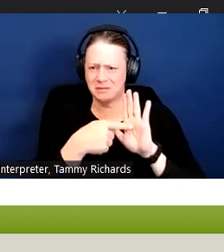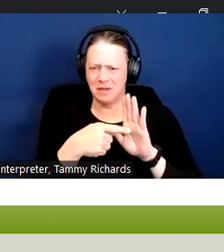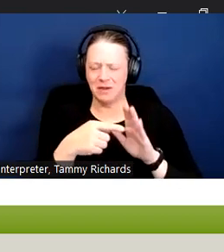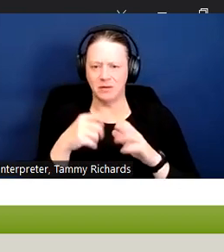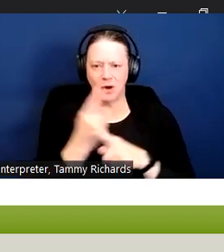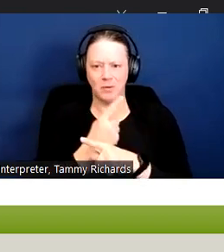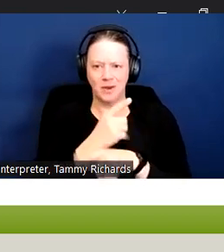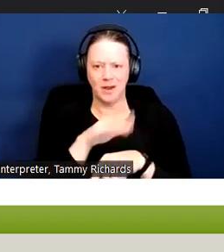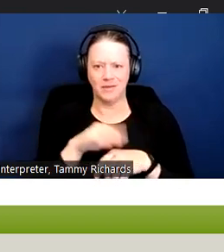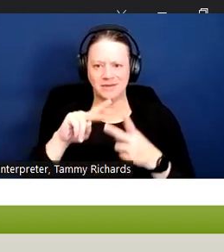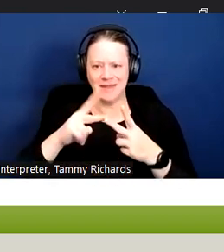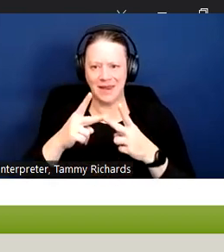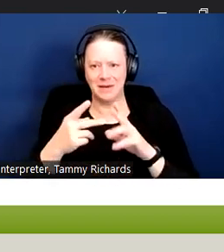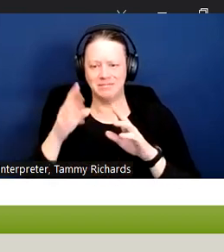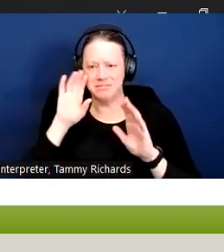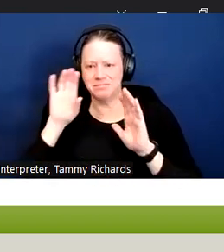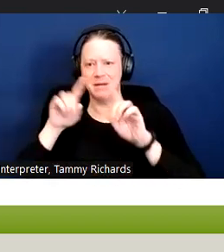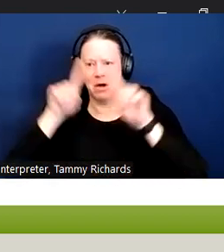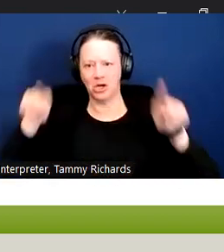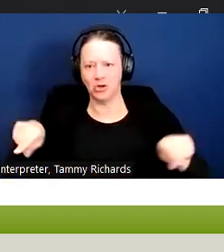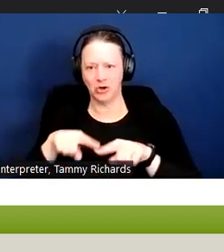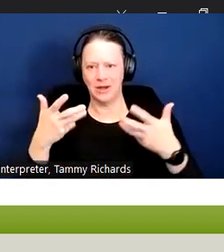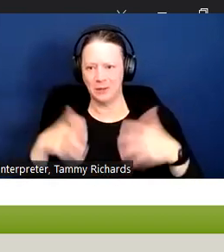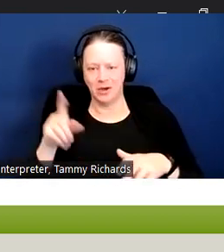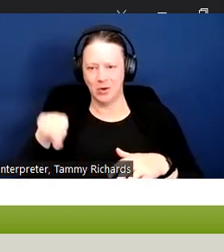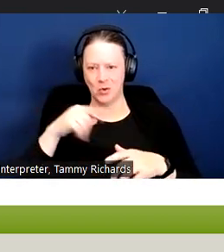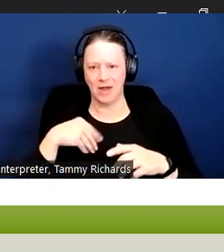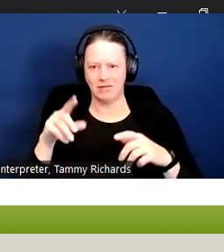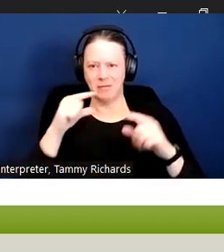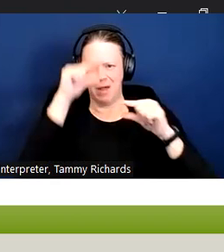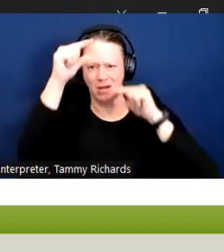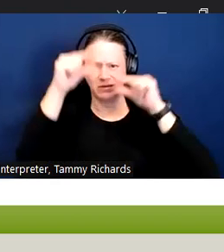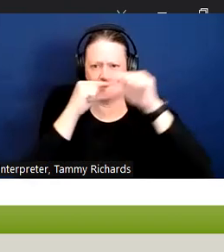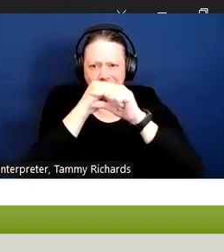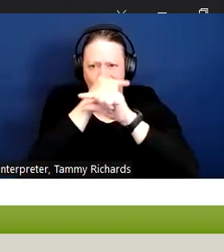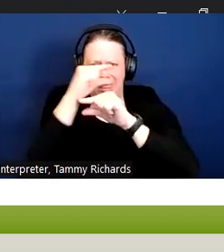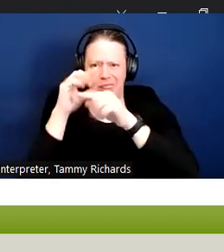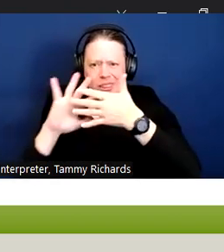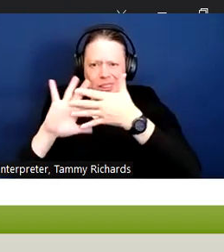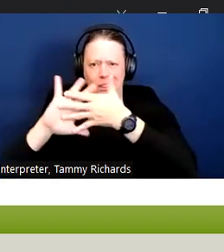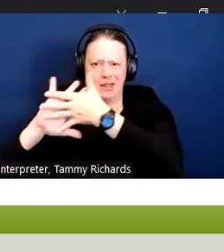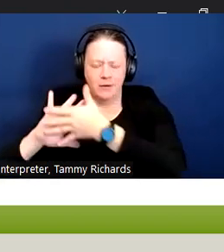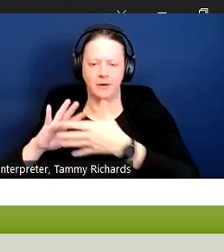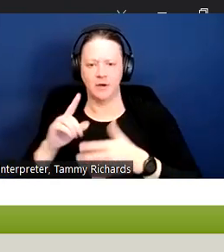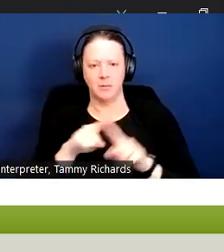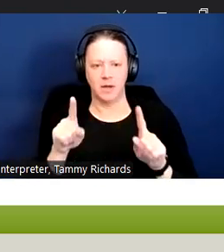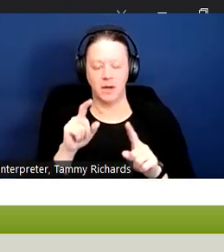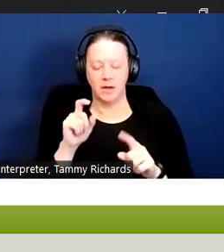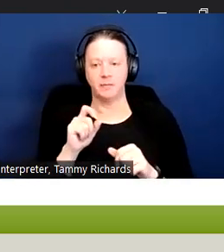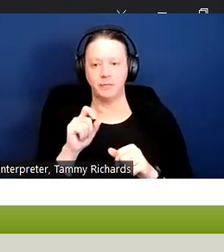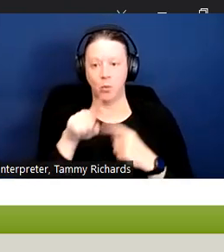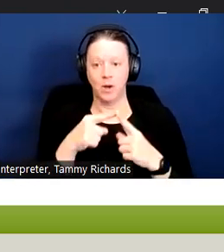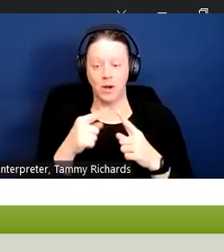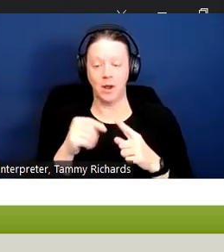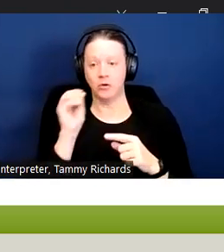on the second monitor. So I didn't want you to have these boxes that were kind of crossing things. But if I, when I switch